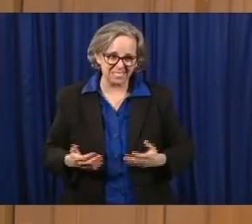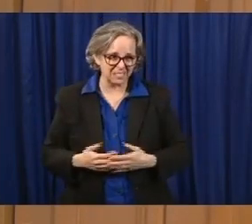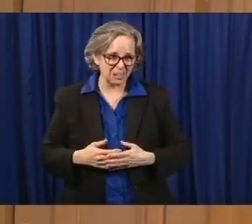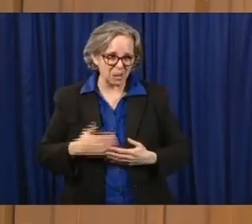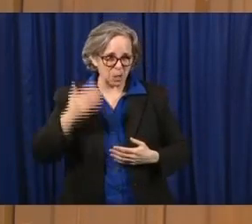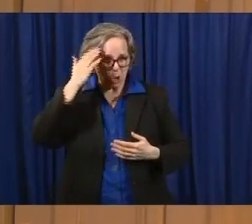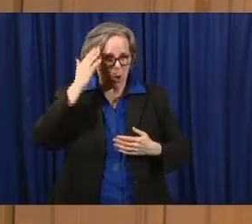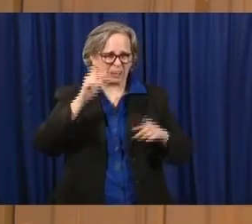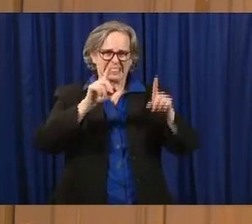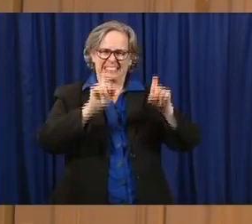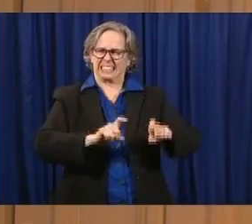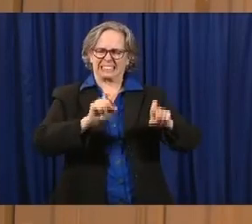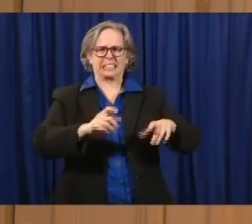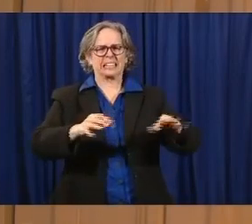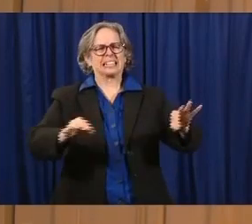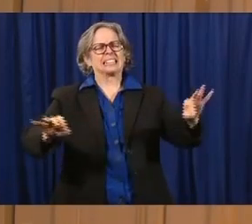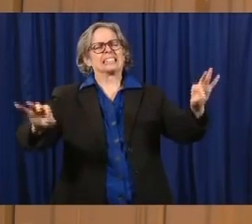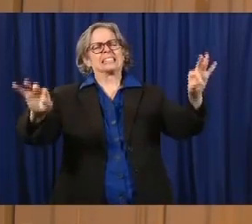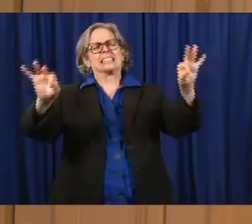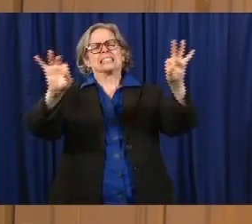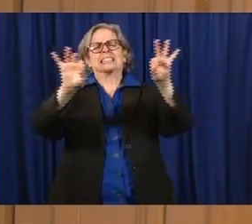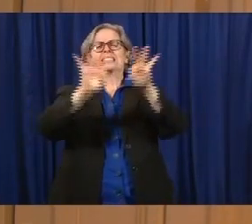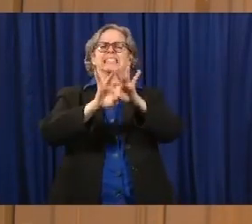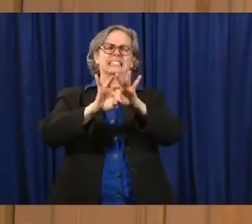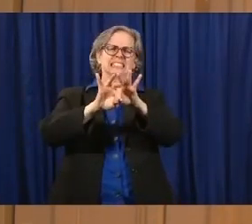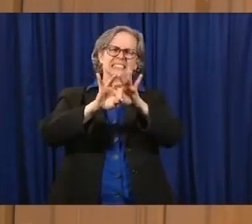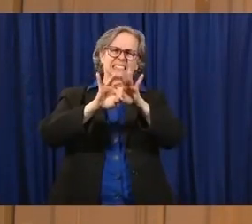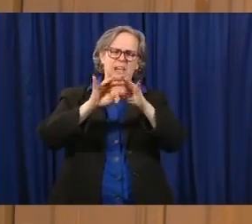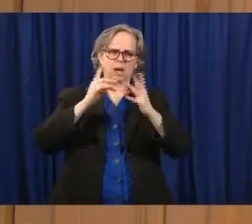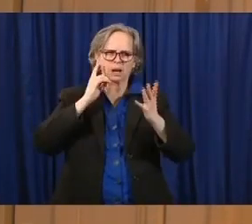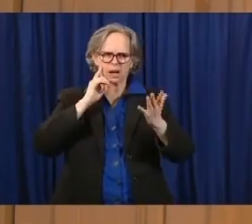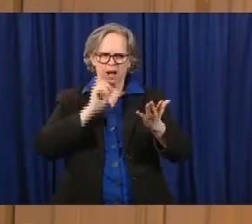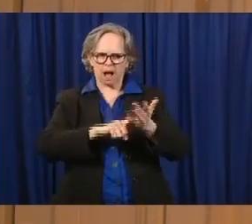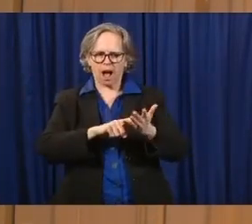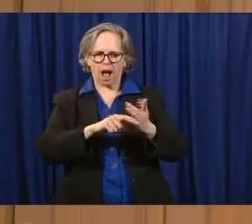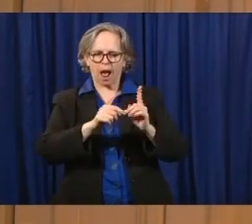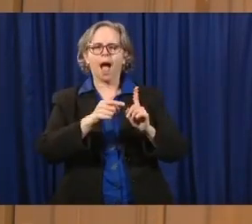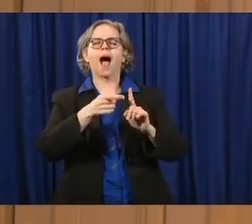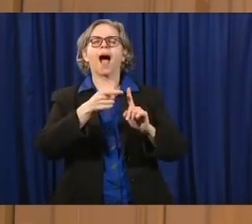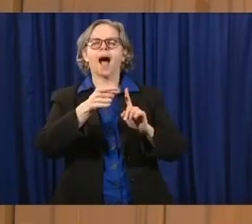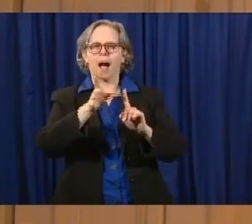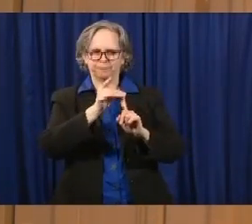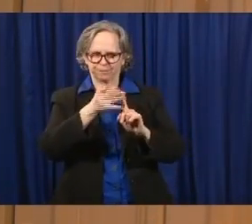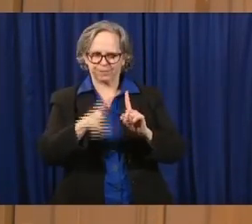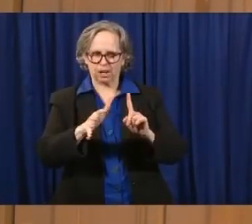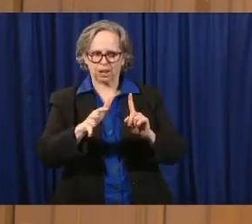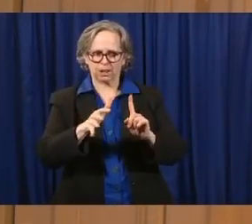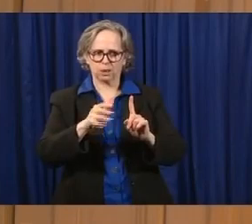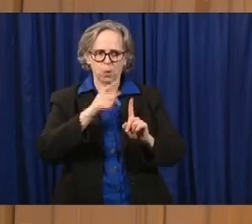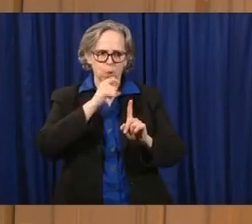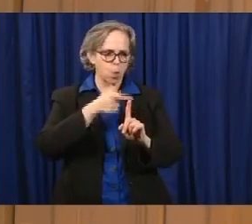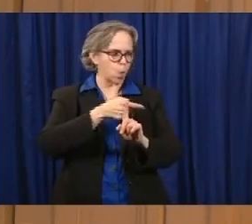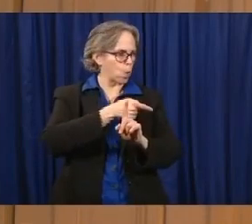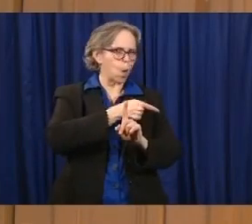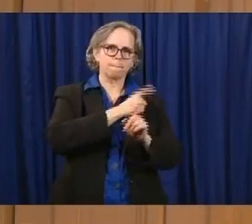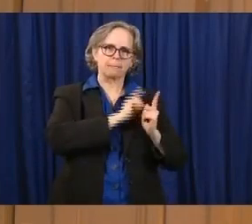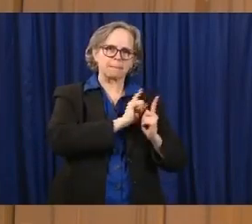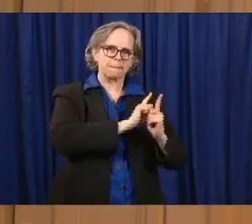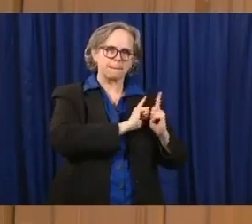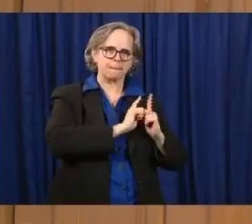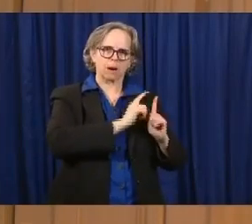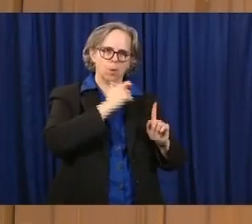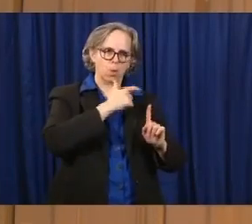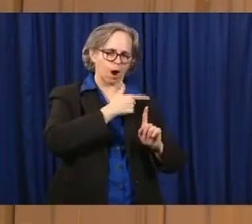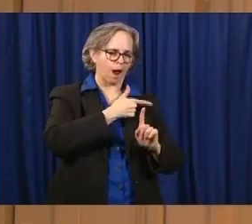to start to acknowledge cases when they happen, do contact tracing, and slow the spread. And those are all things that